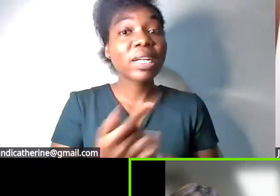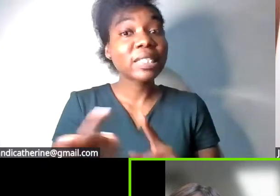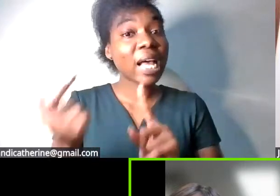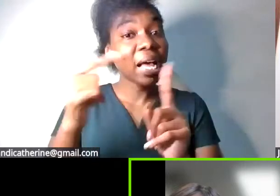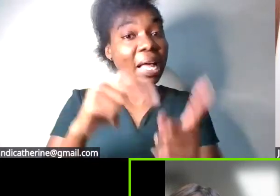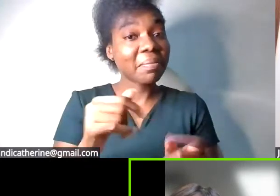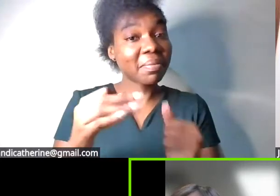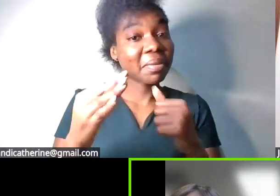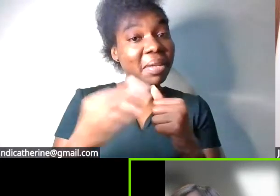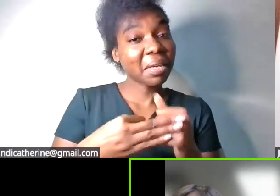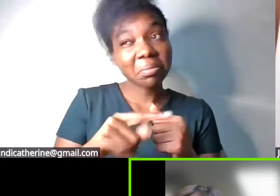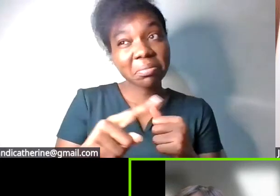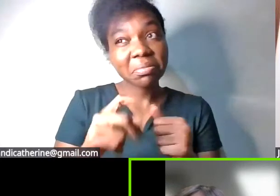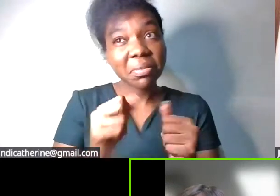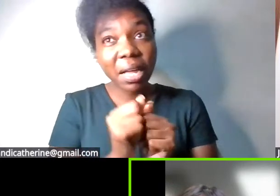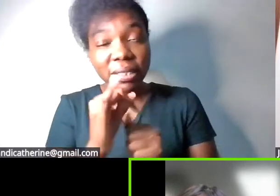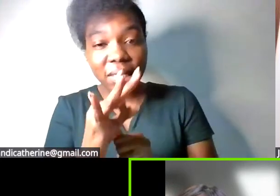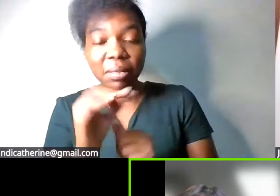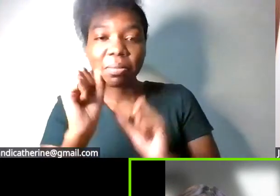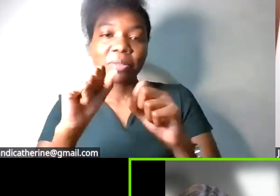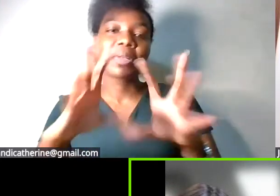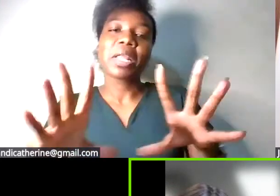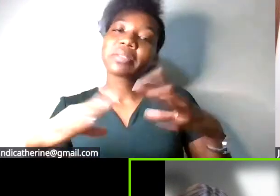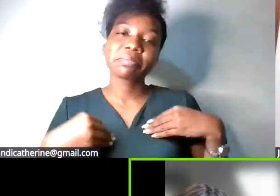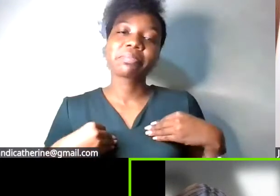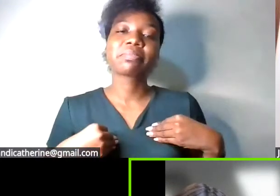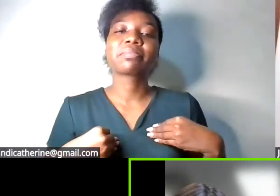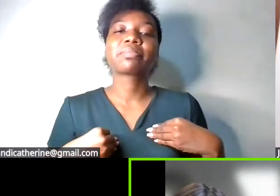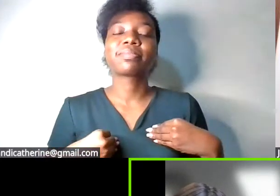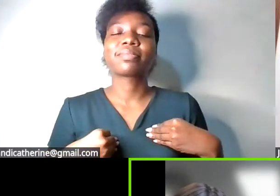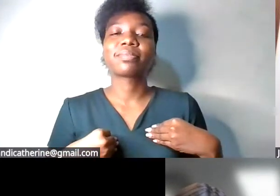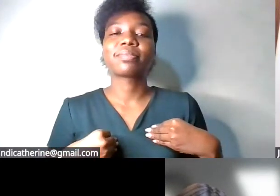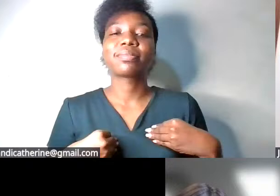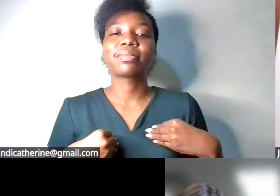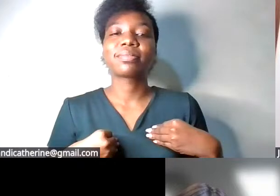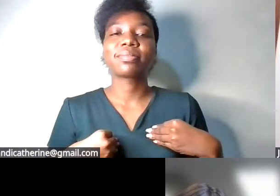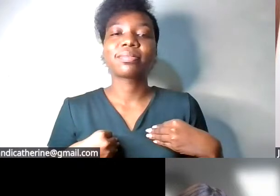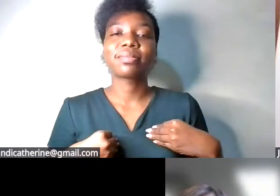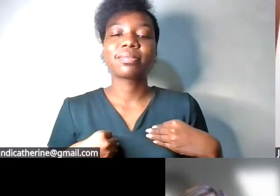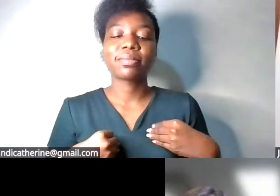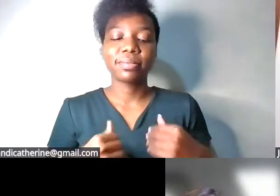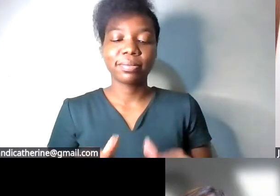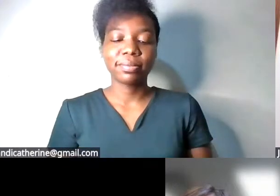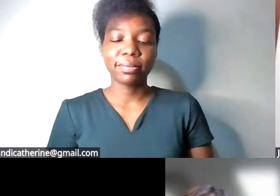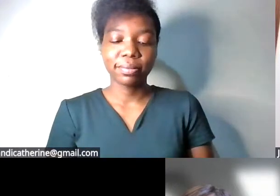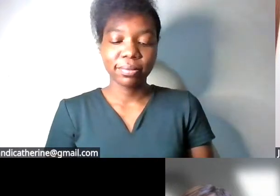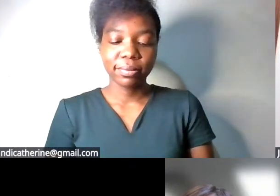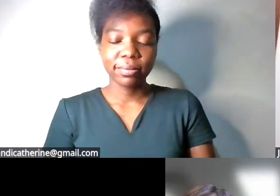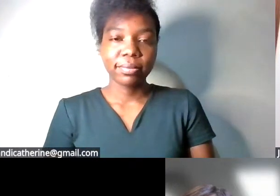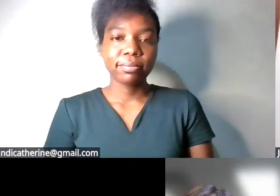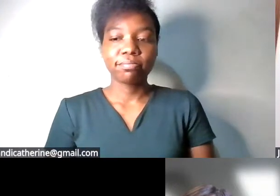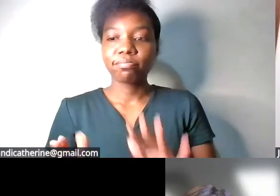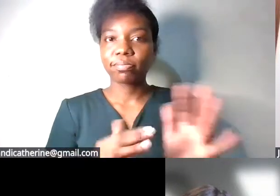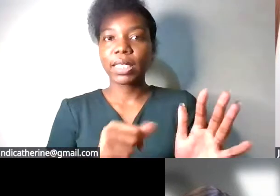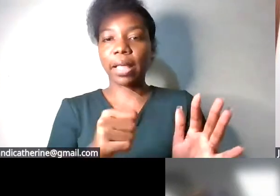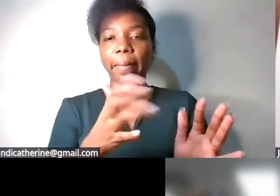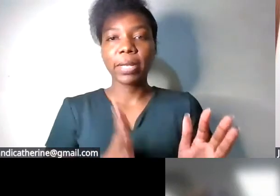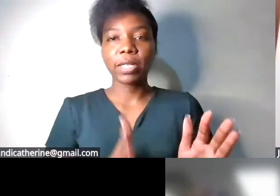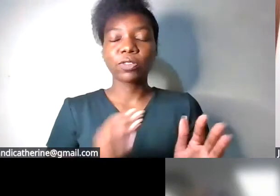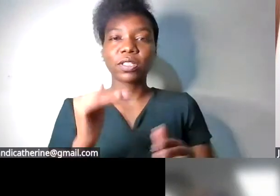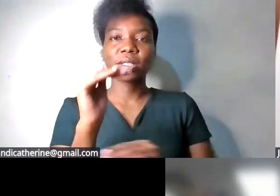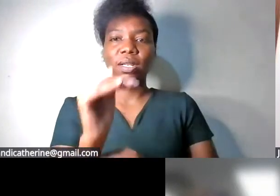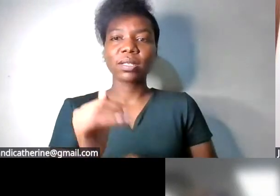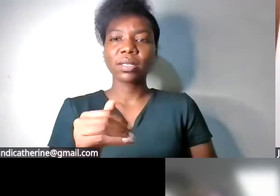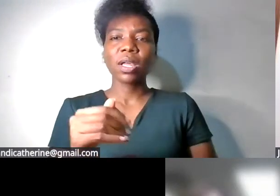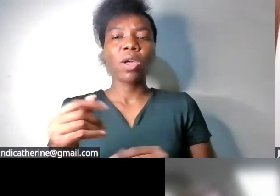13, we would love to accept them. Right? So okay. And somebody, Mwangi, is asking, is it a boarding school